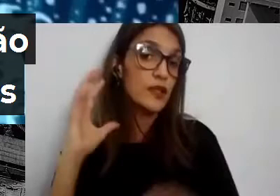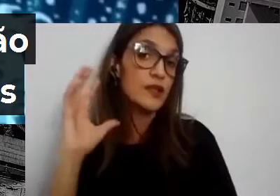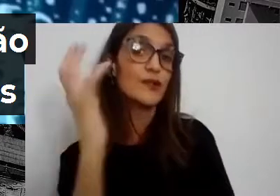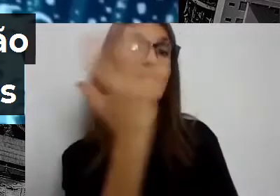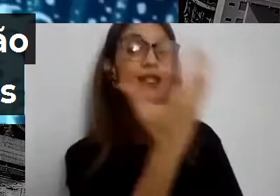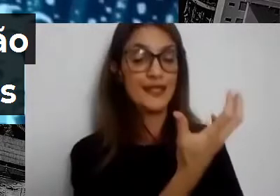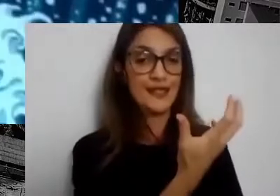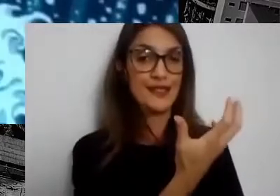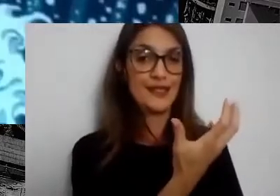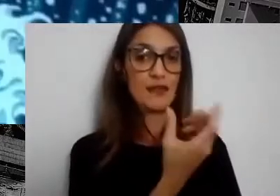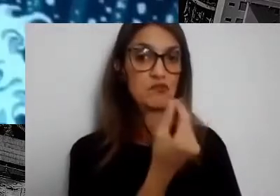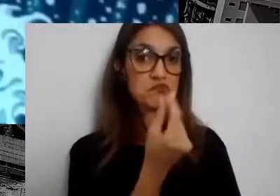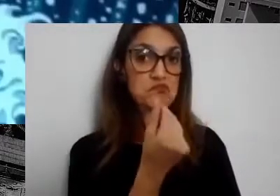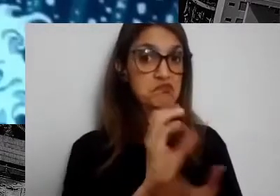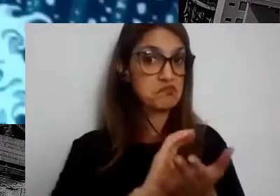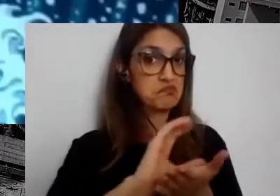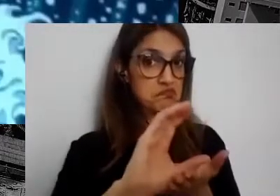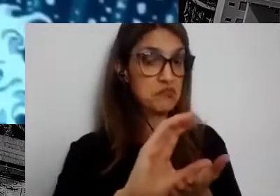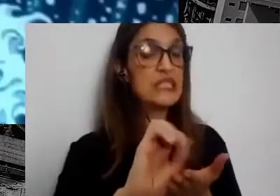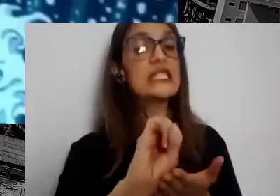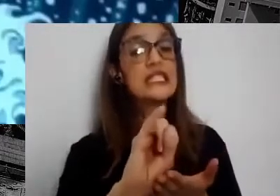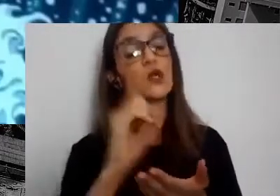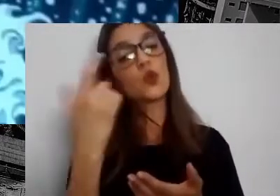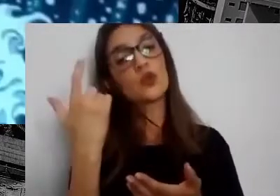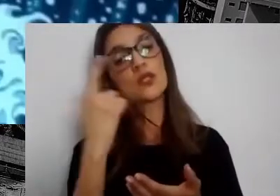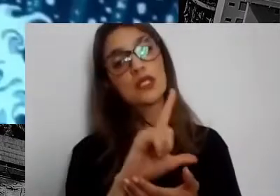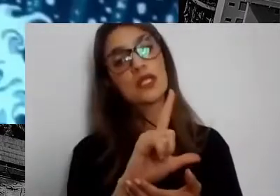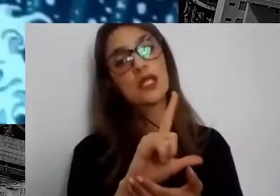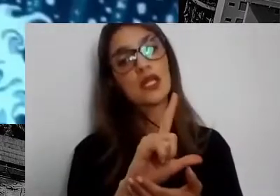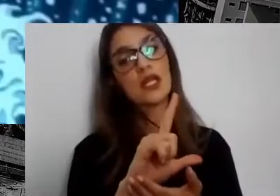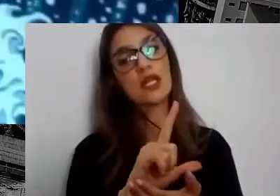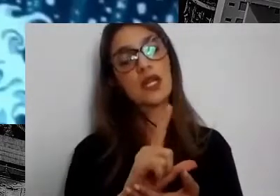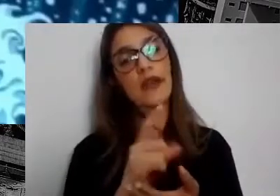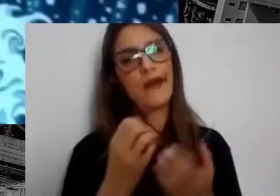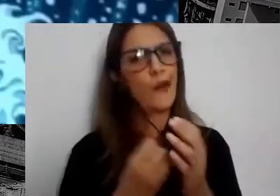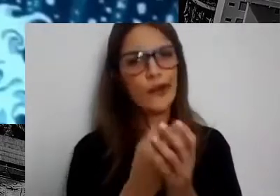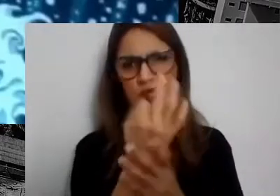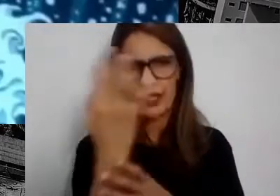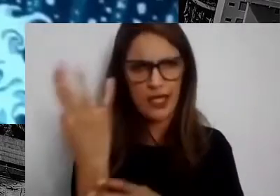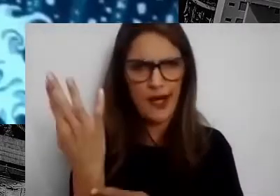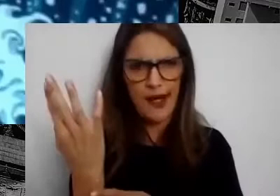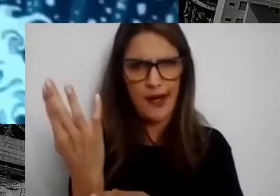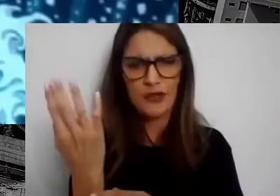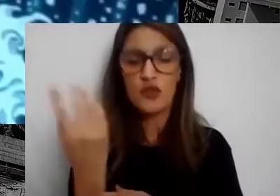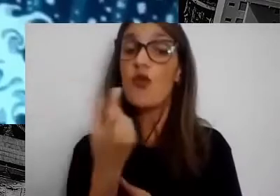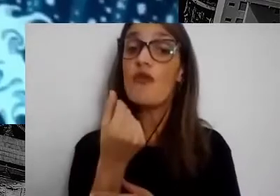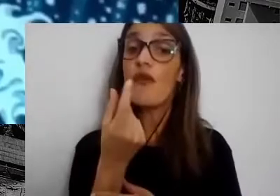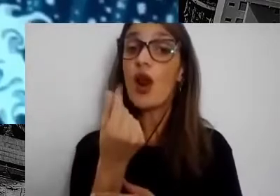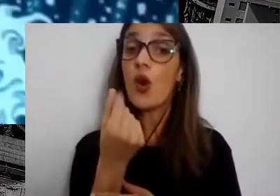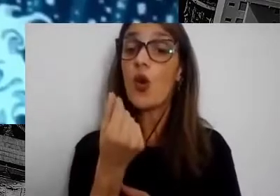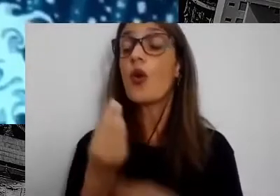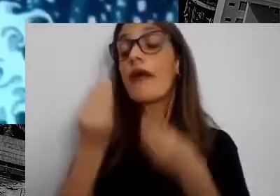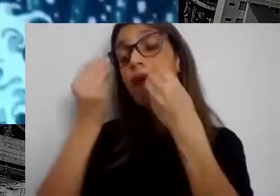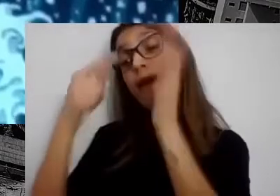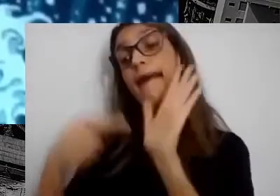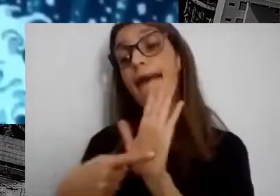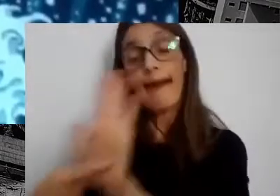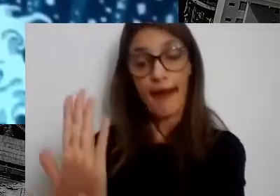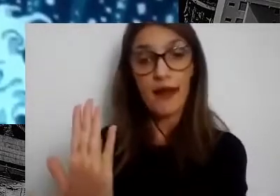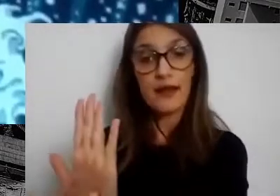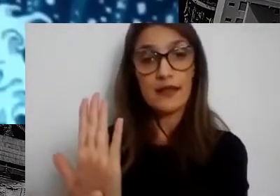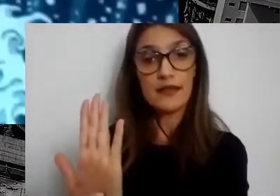-benefits or put a value on them, we can at least have a shared understanding of what are those co-benefits.